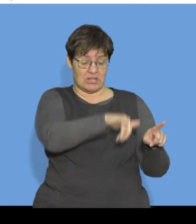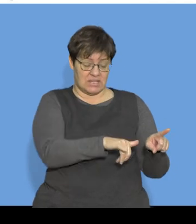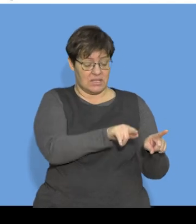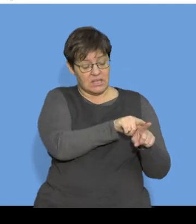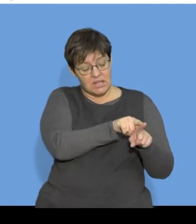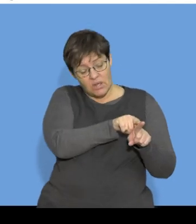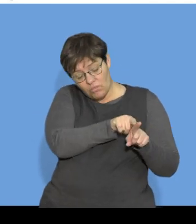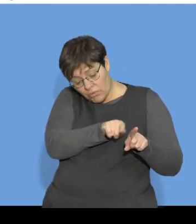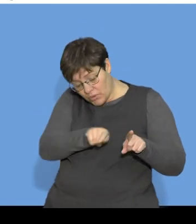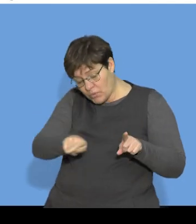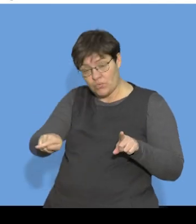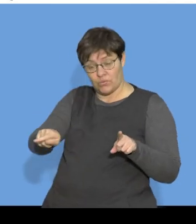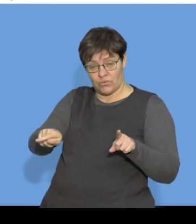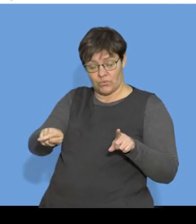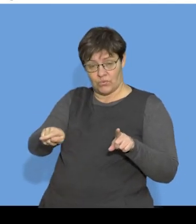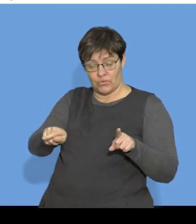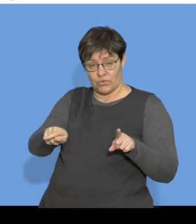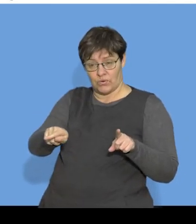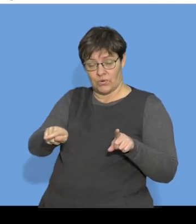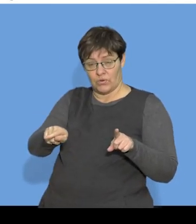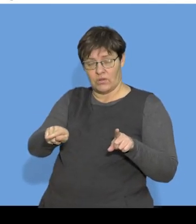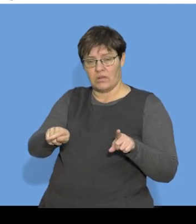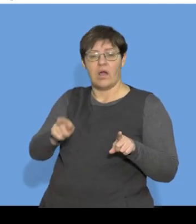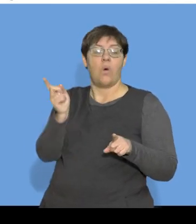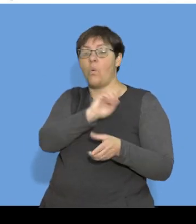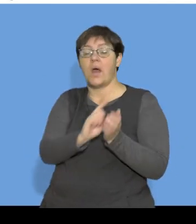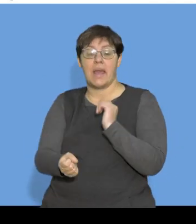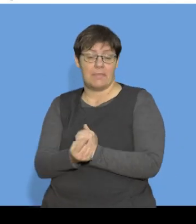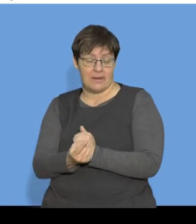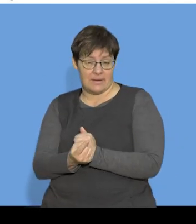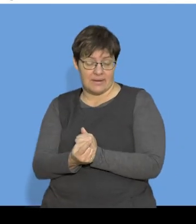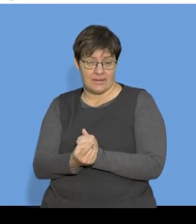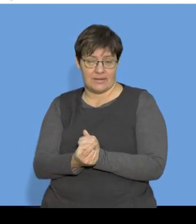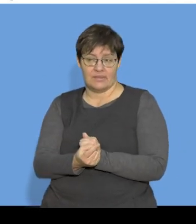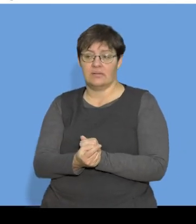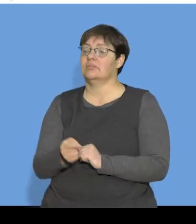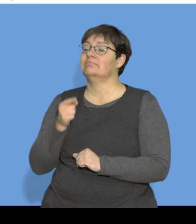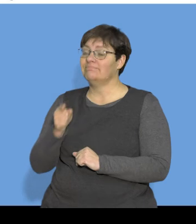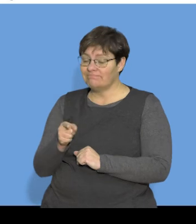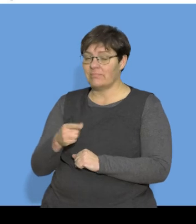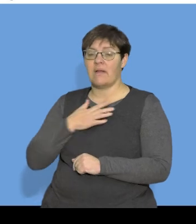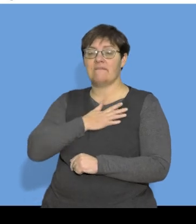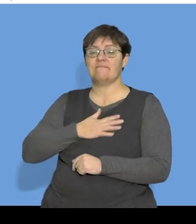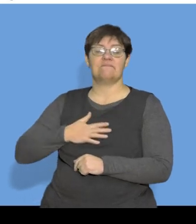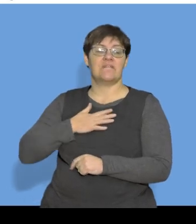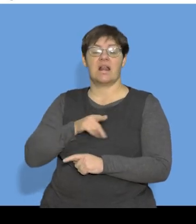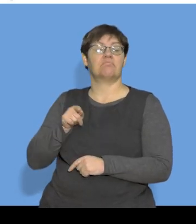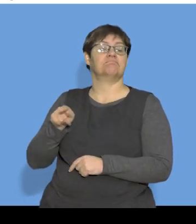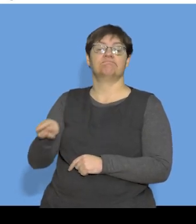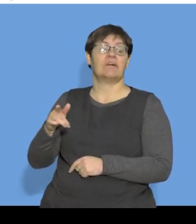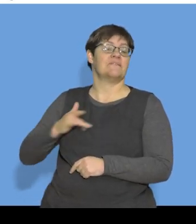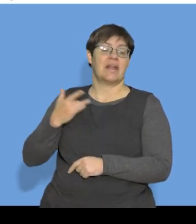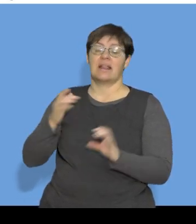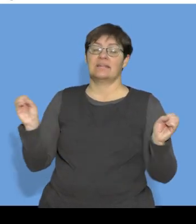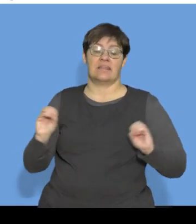sensory, by the sensory neuron from the sense organ, what will happen? Then the sensation will